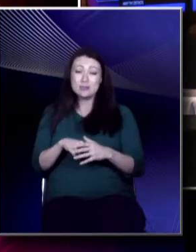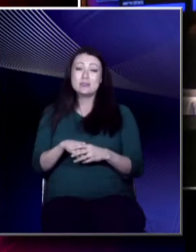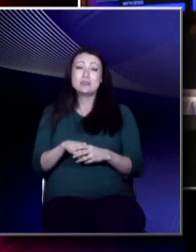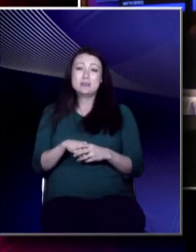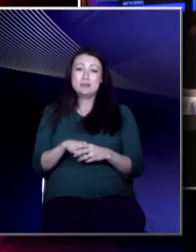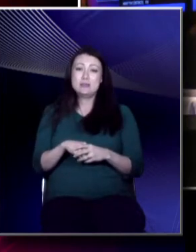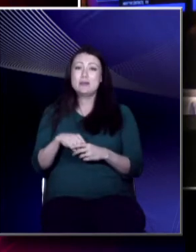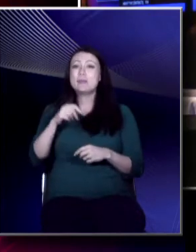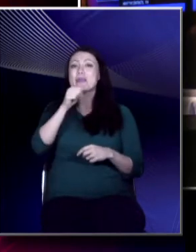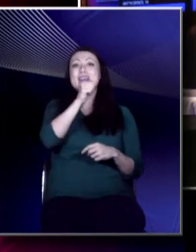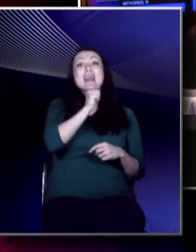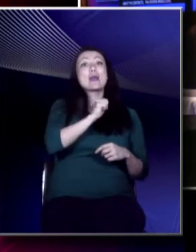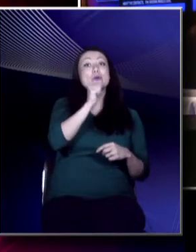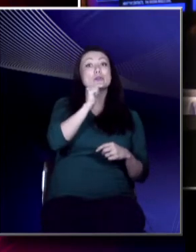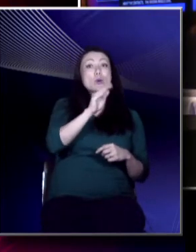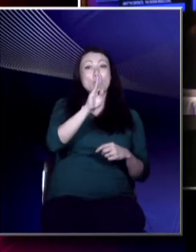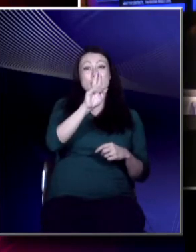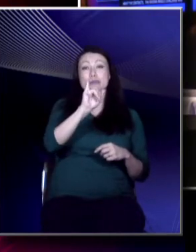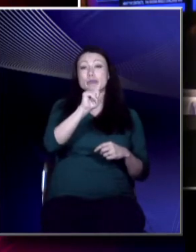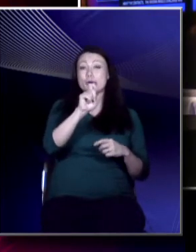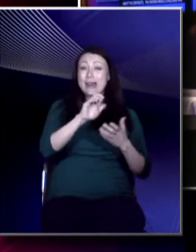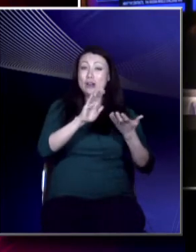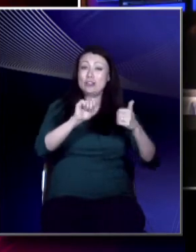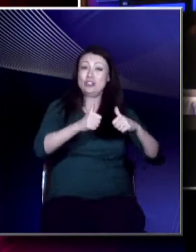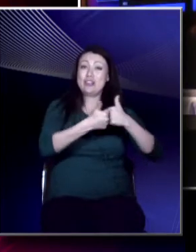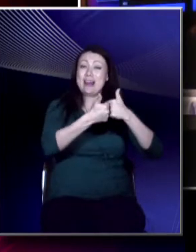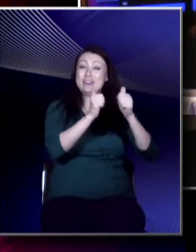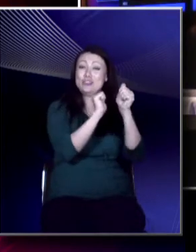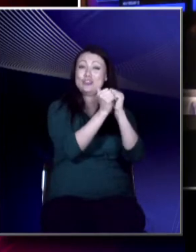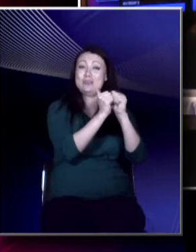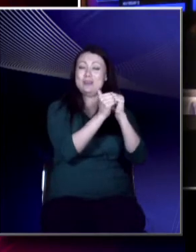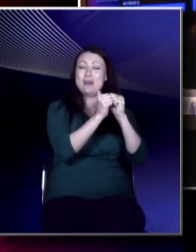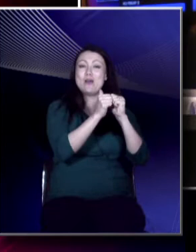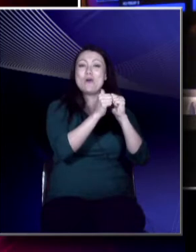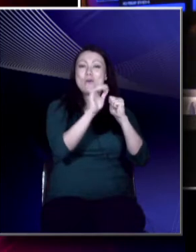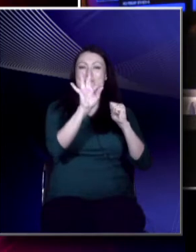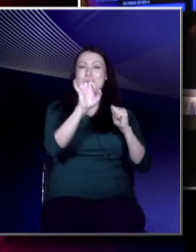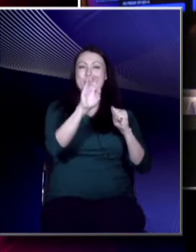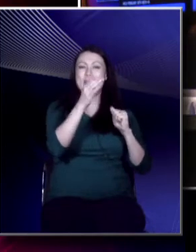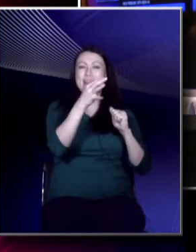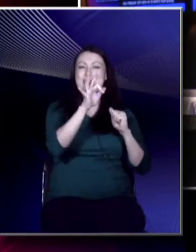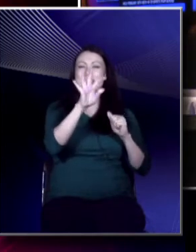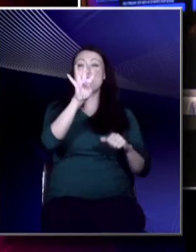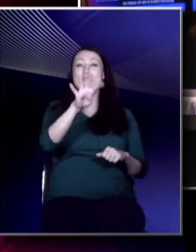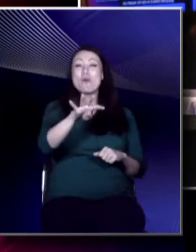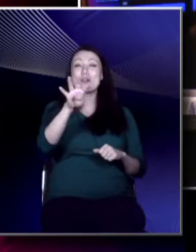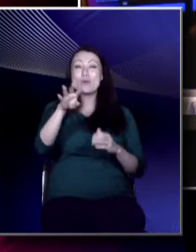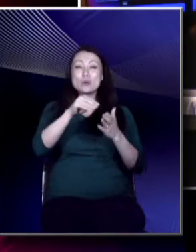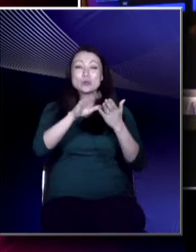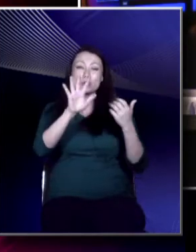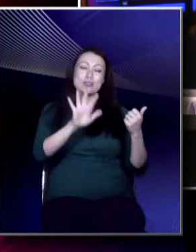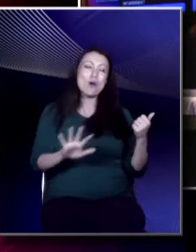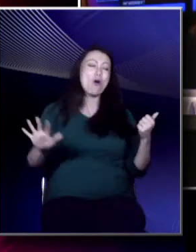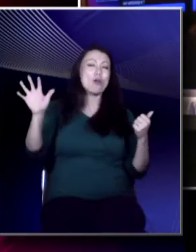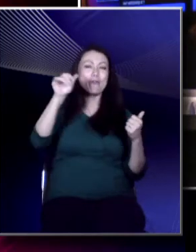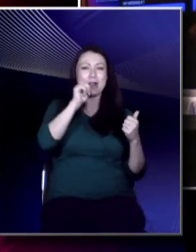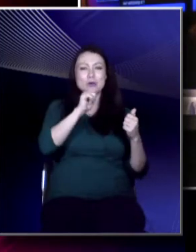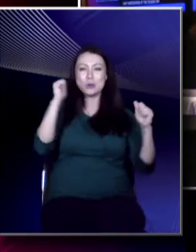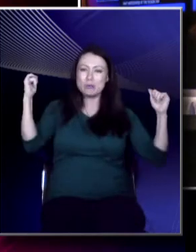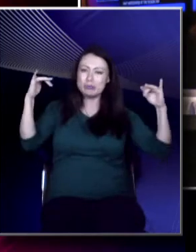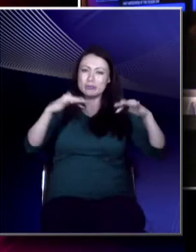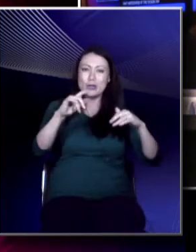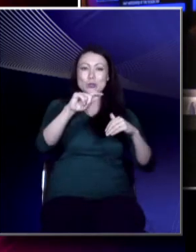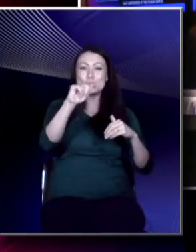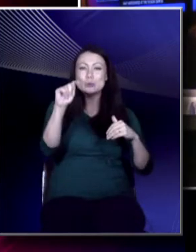Arizona Braille Challenge was held February 19th with 44 students from across Arizona that participated at the Tucson campus.